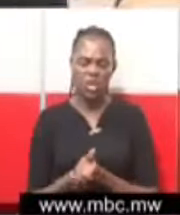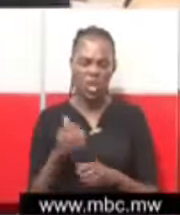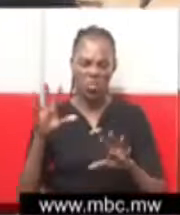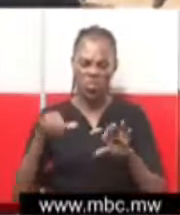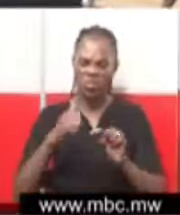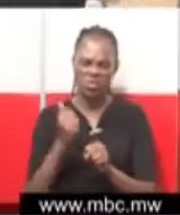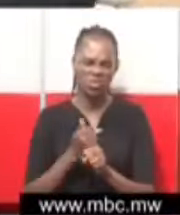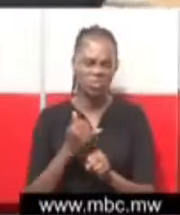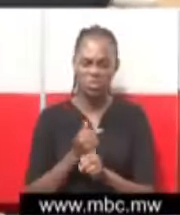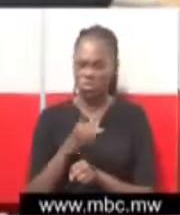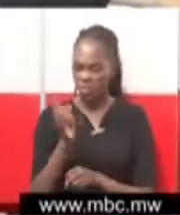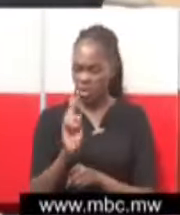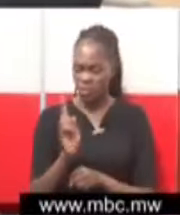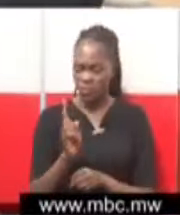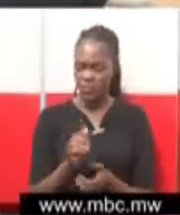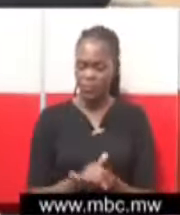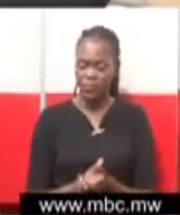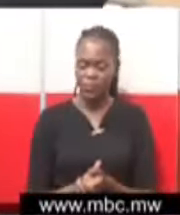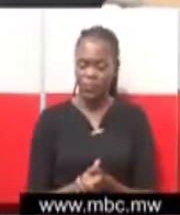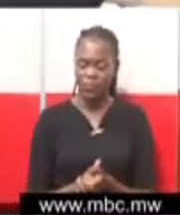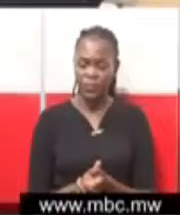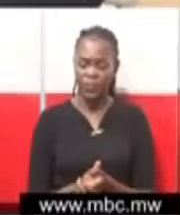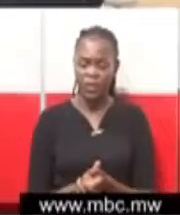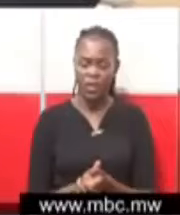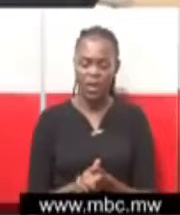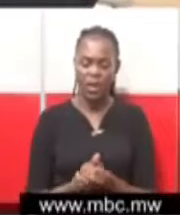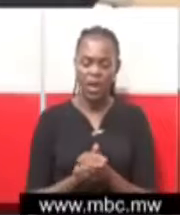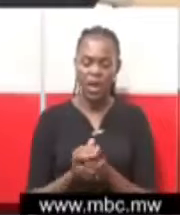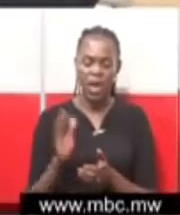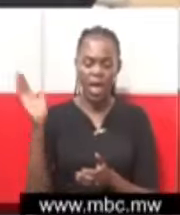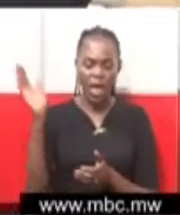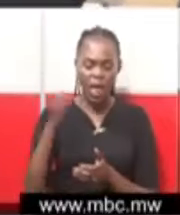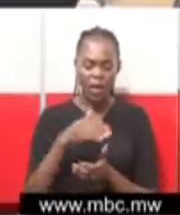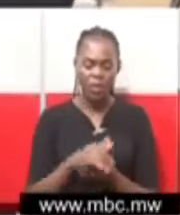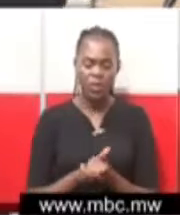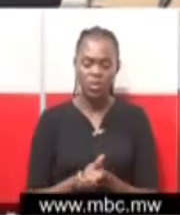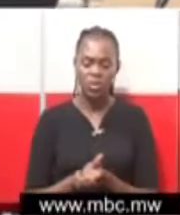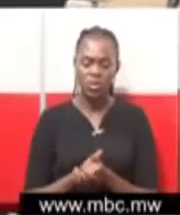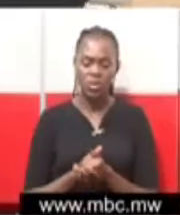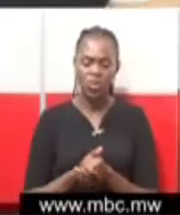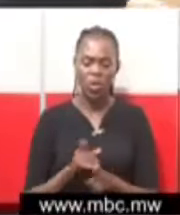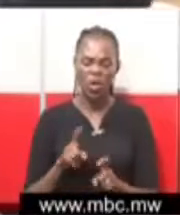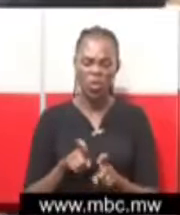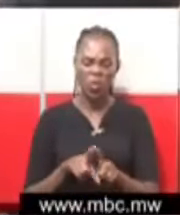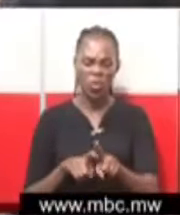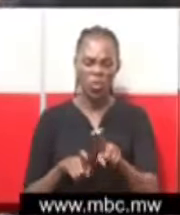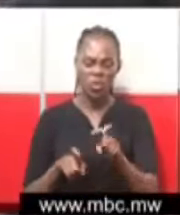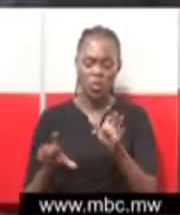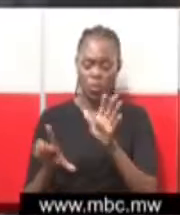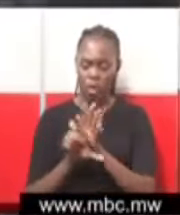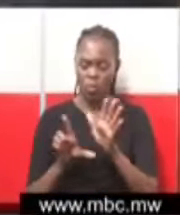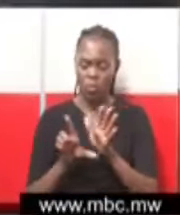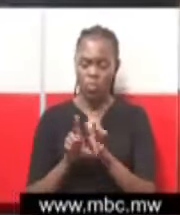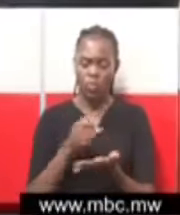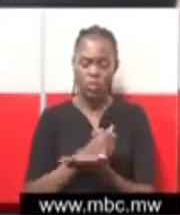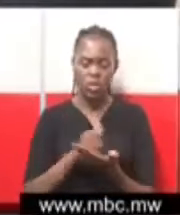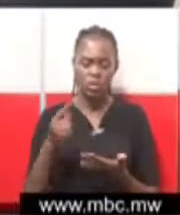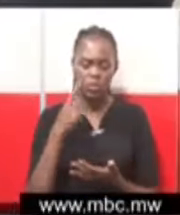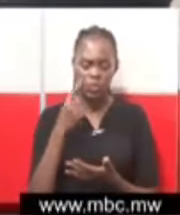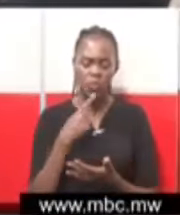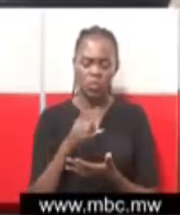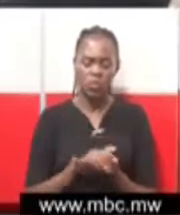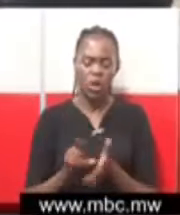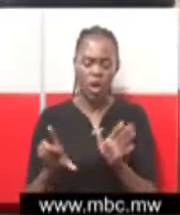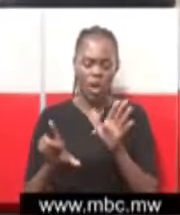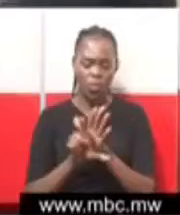client. So the council had to bring in law enforcers to help it, in order to make sure that the law